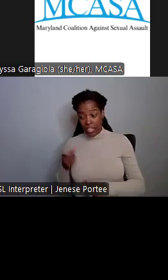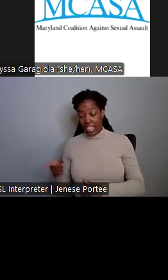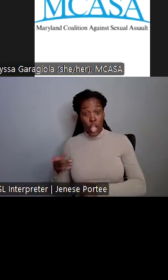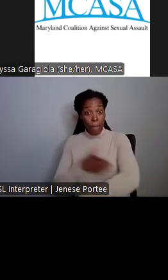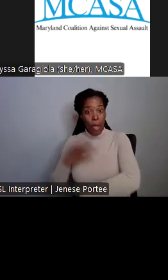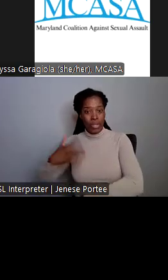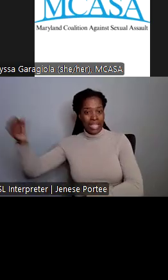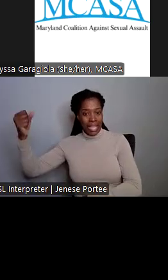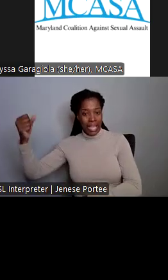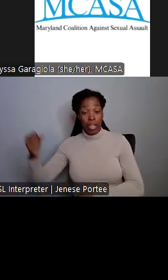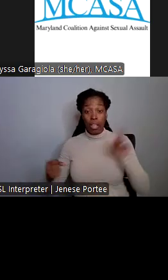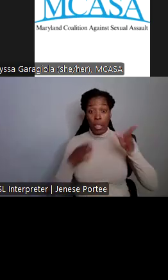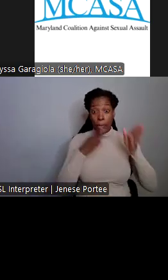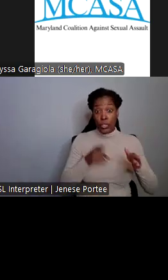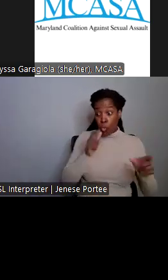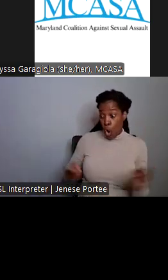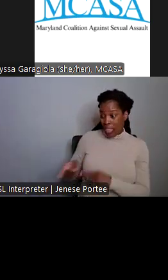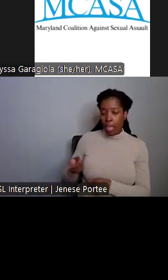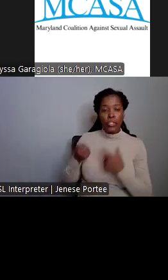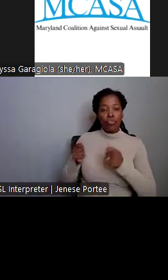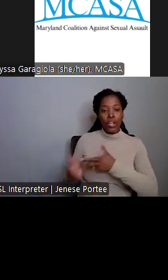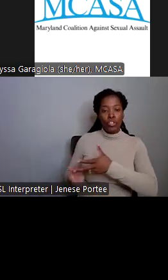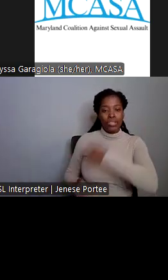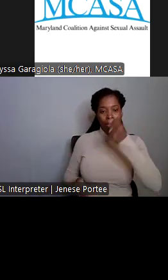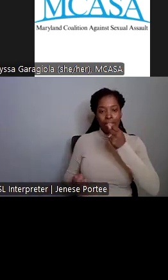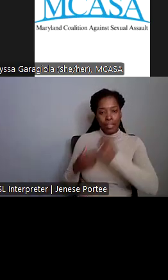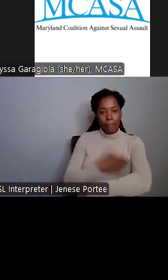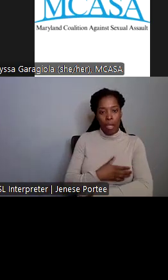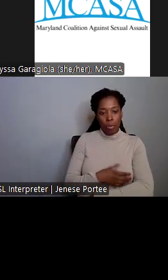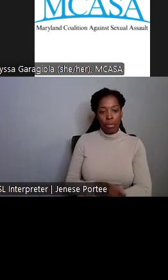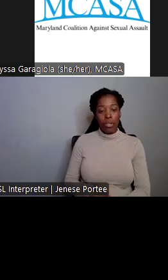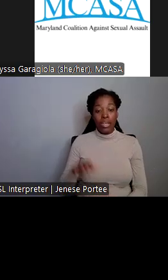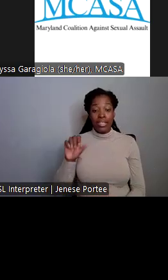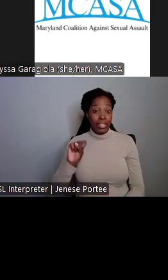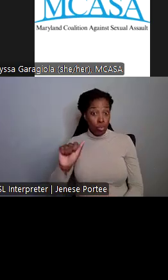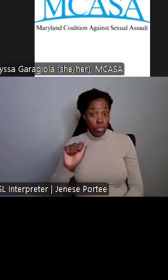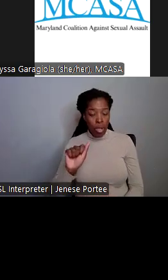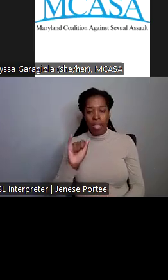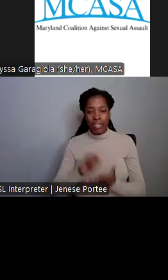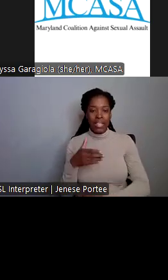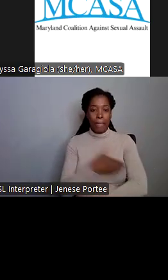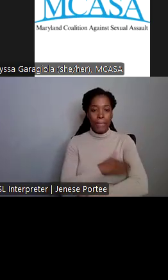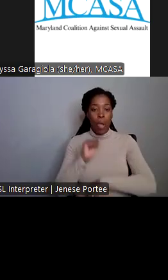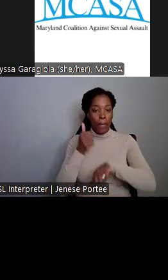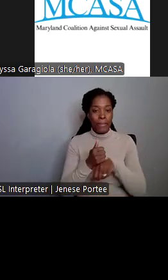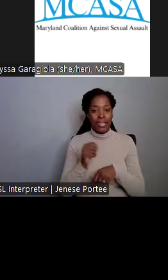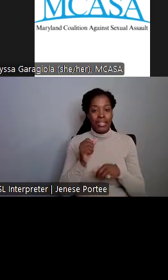over them. Sexual violence is a power-based attack, just as racism, sexism,